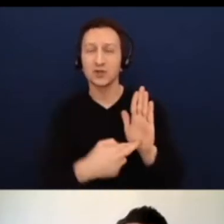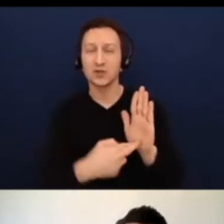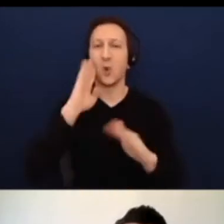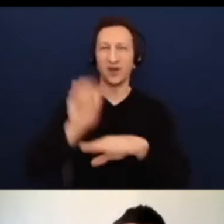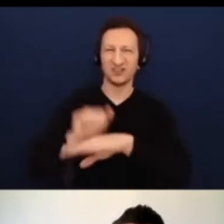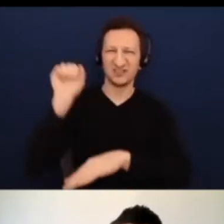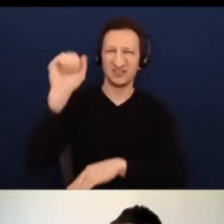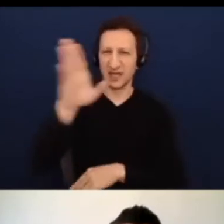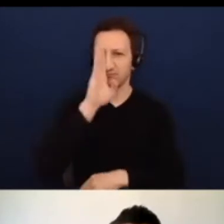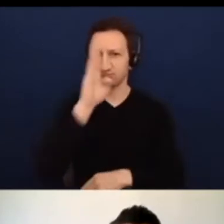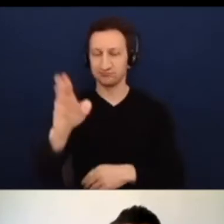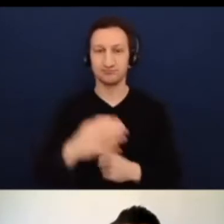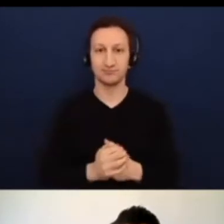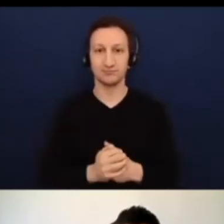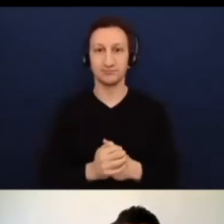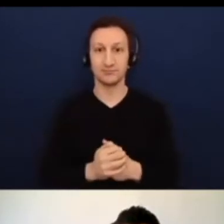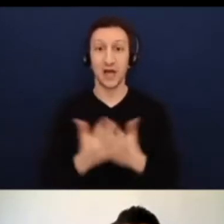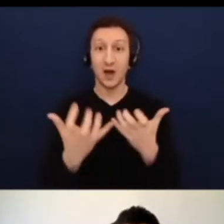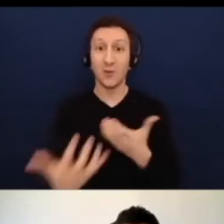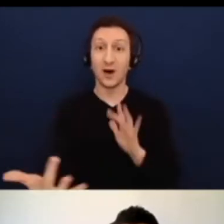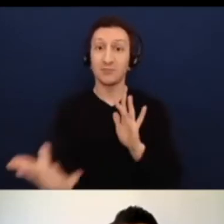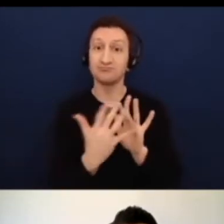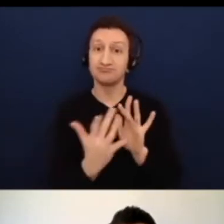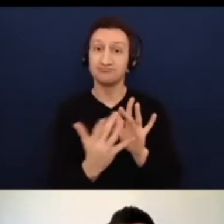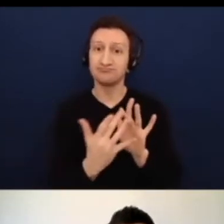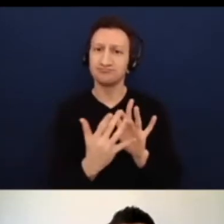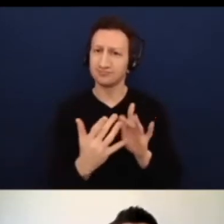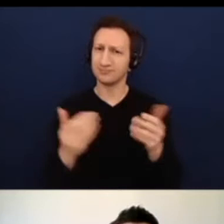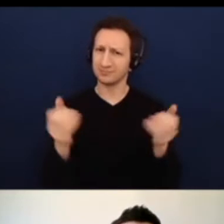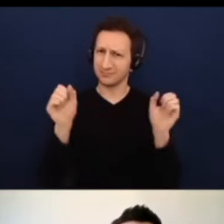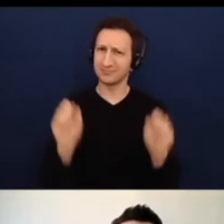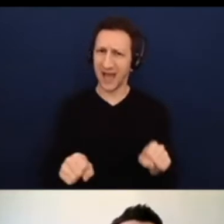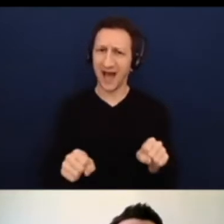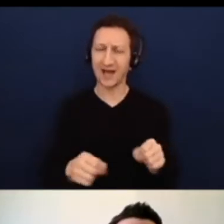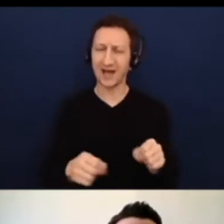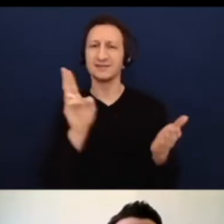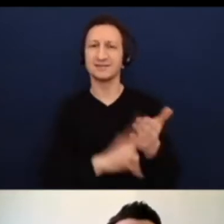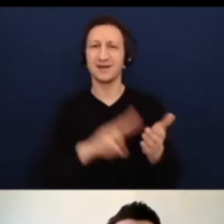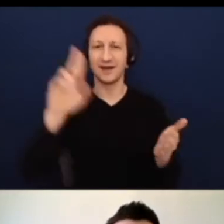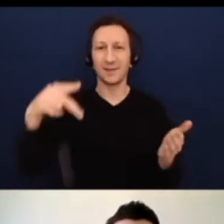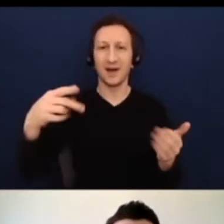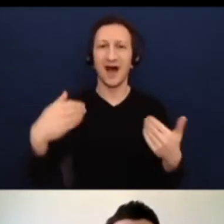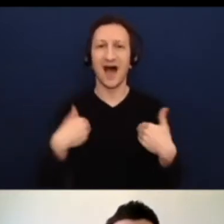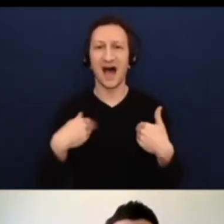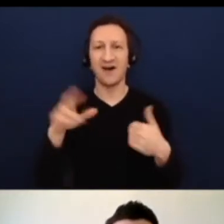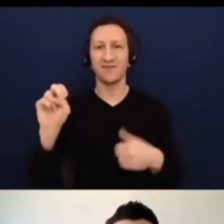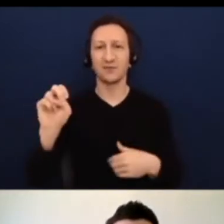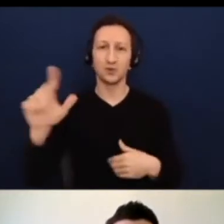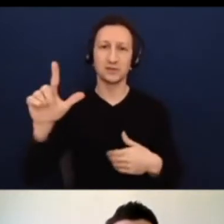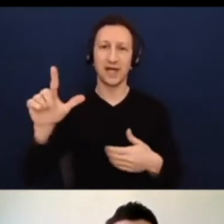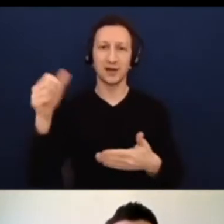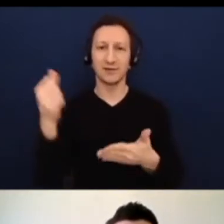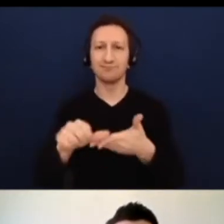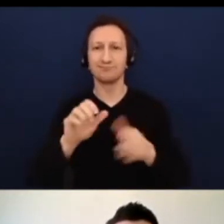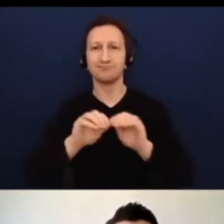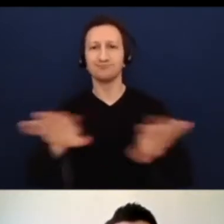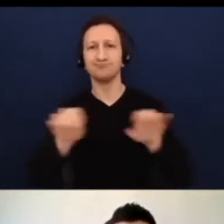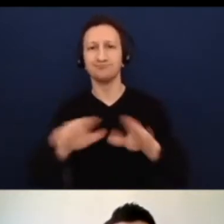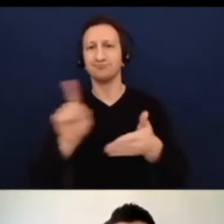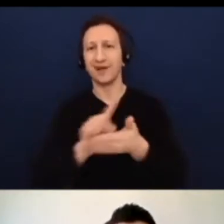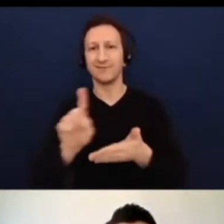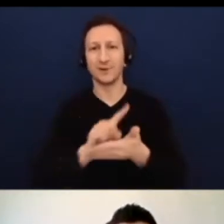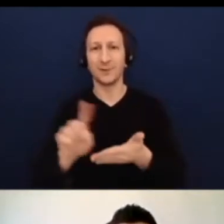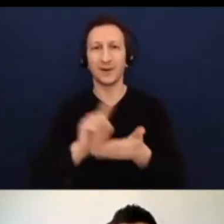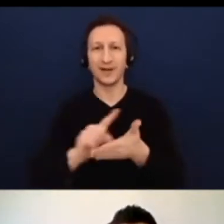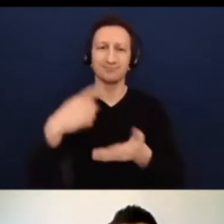to Respectability, I invite you to sign up for our weekly newsletter on disability inclusion and equity in the entertainment industry. That link is being